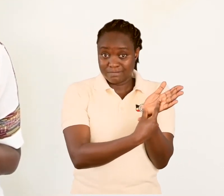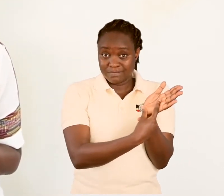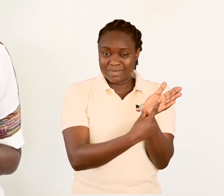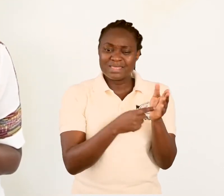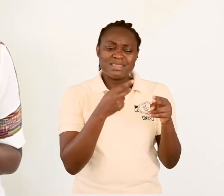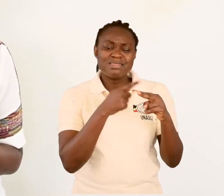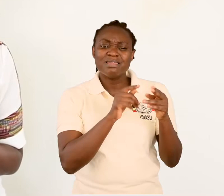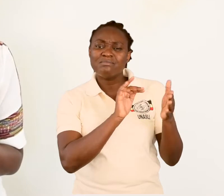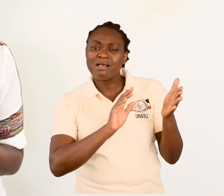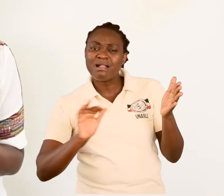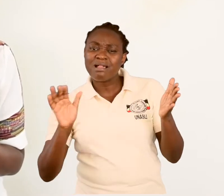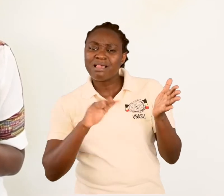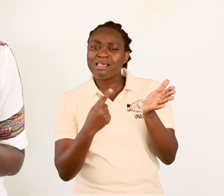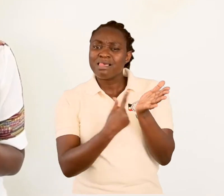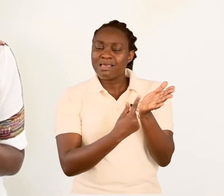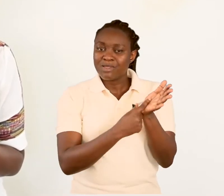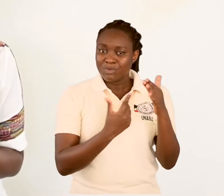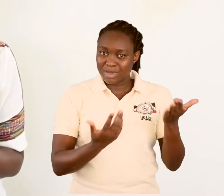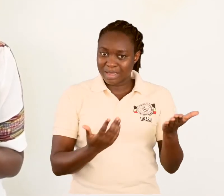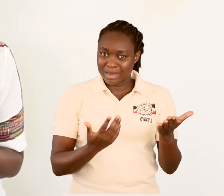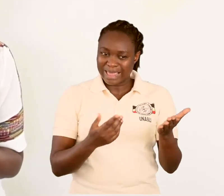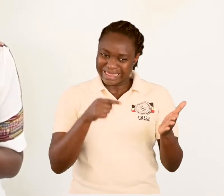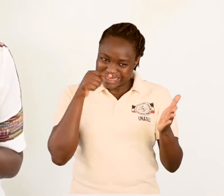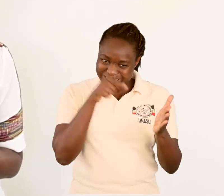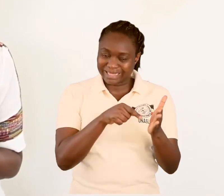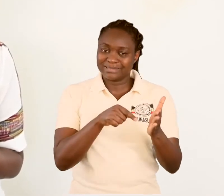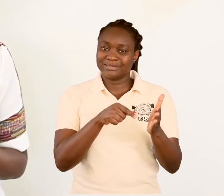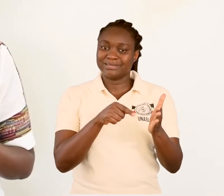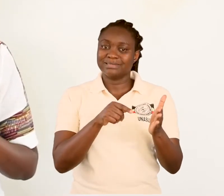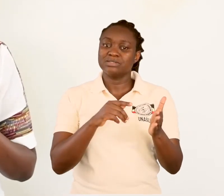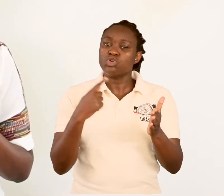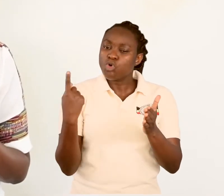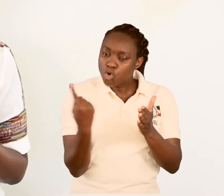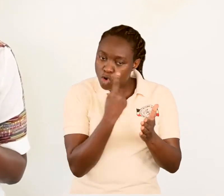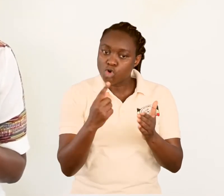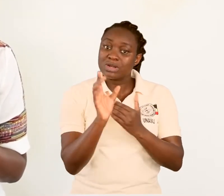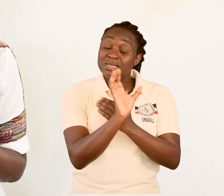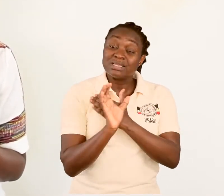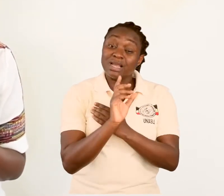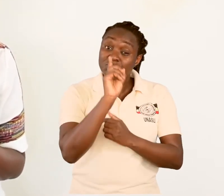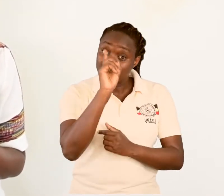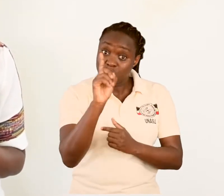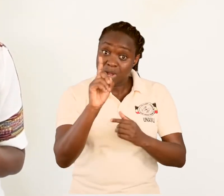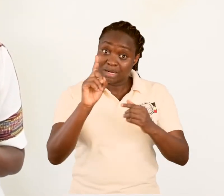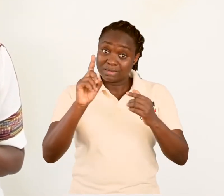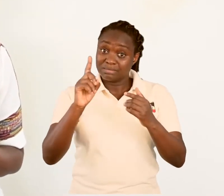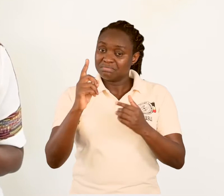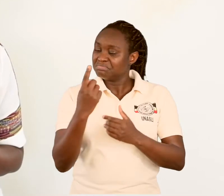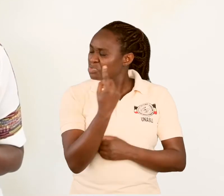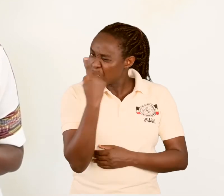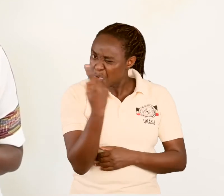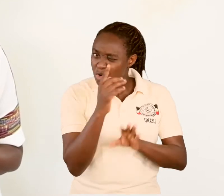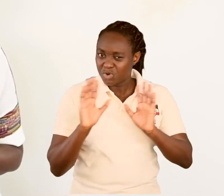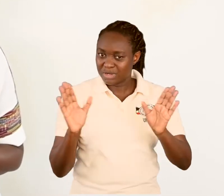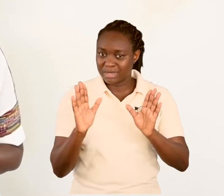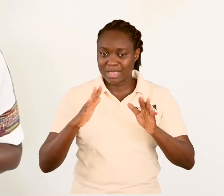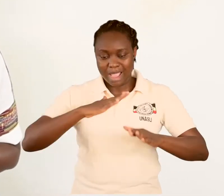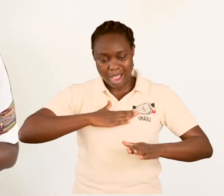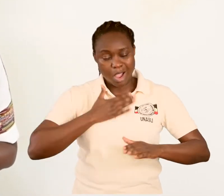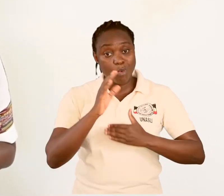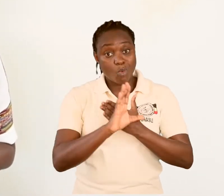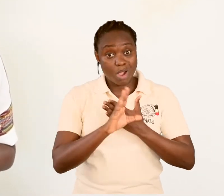The name Uganda is specific to only one country, and that is our